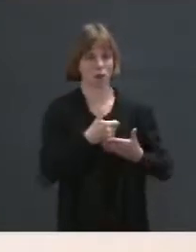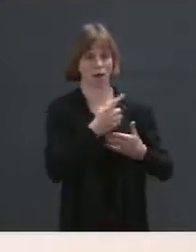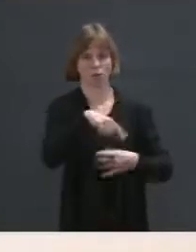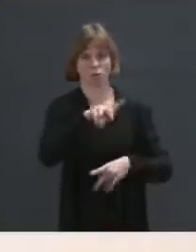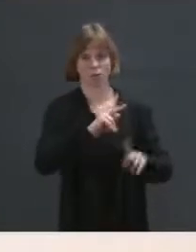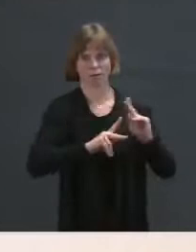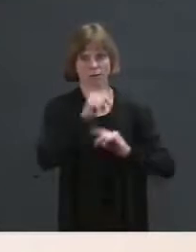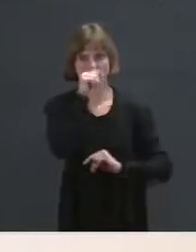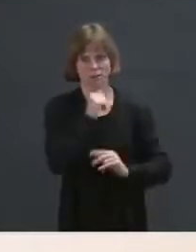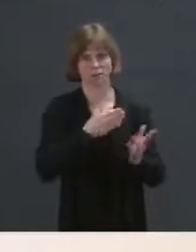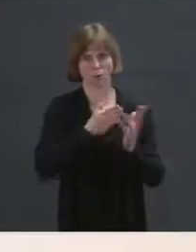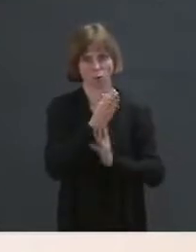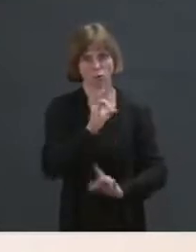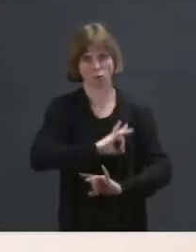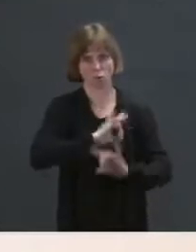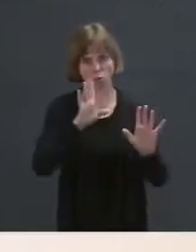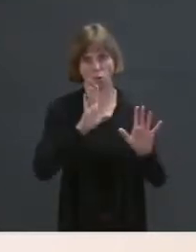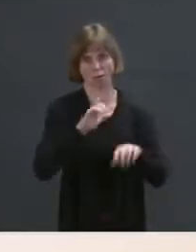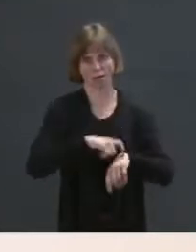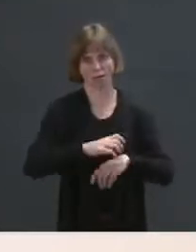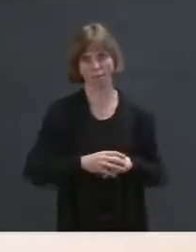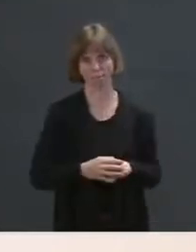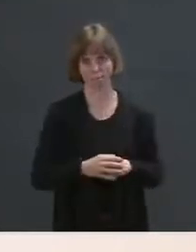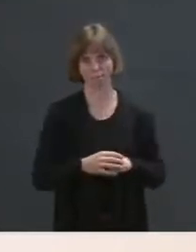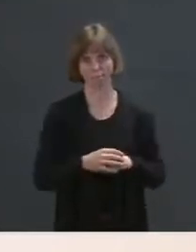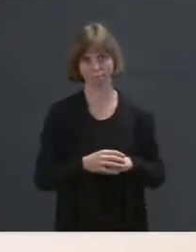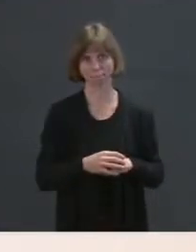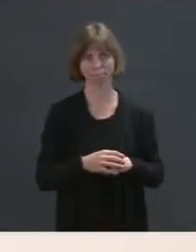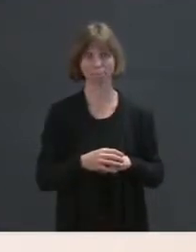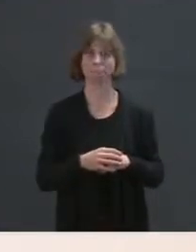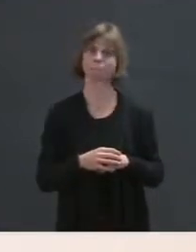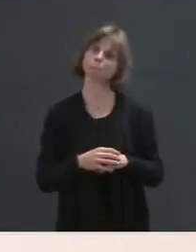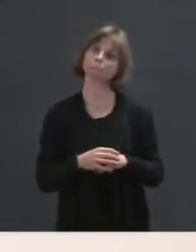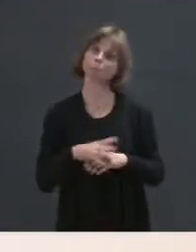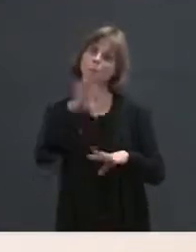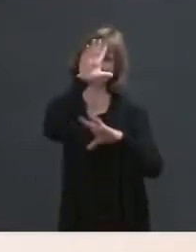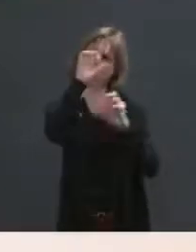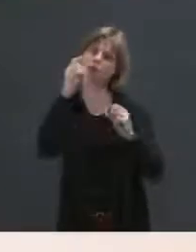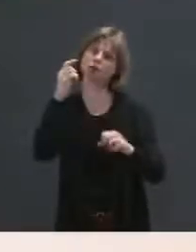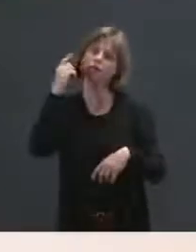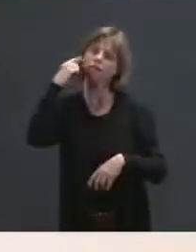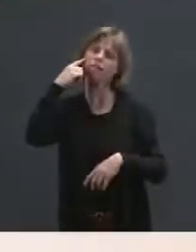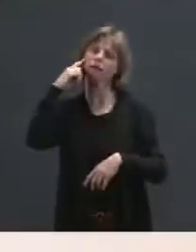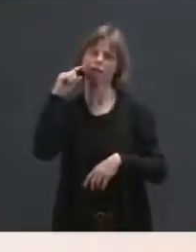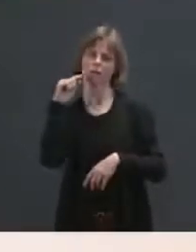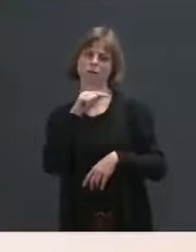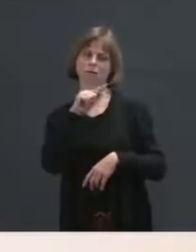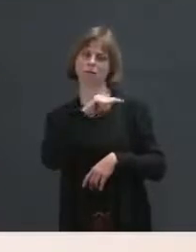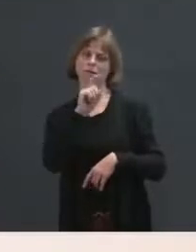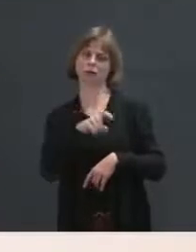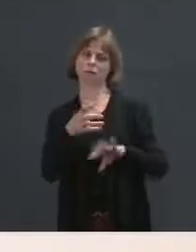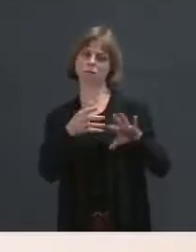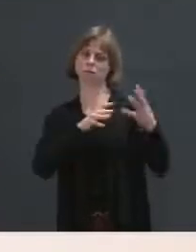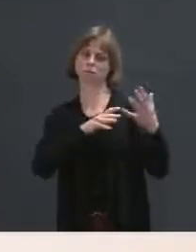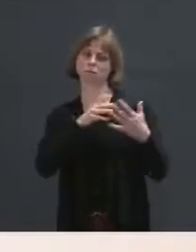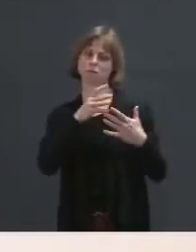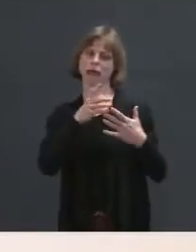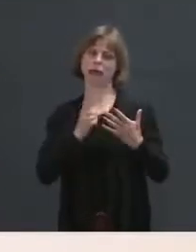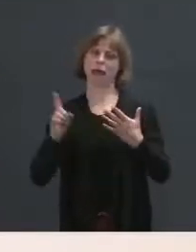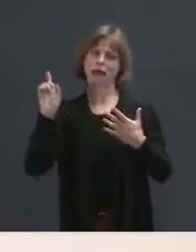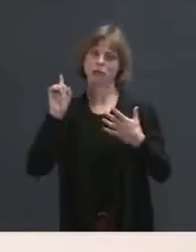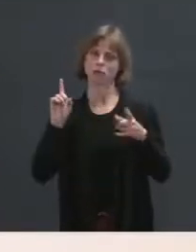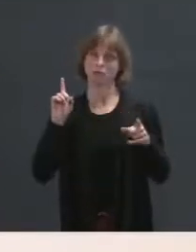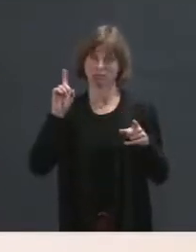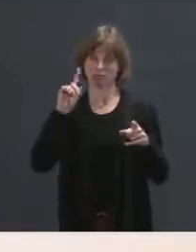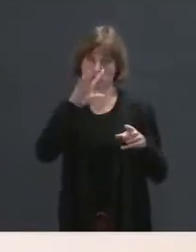a really challenging time. Does the president consider what happened in Texas last week, and we still have the after effects? Does he consider